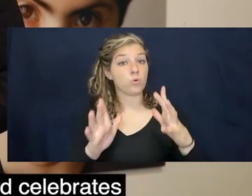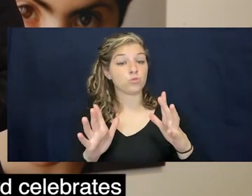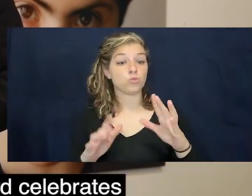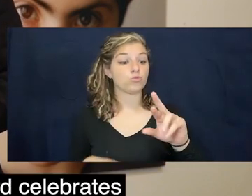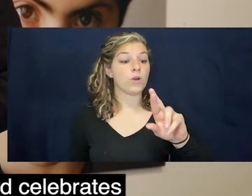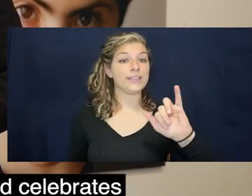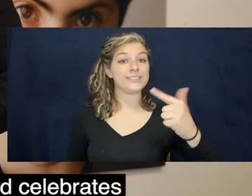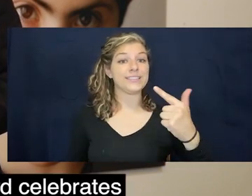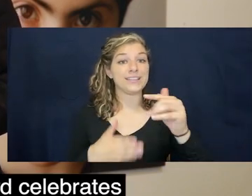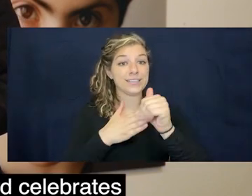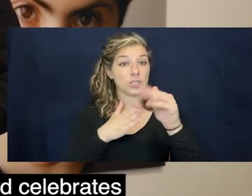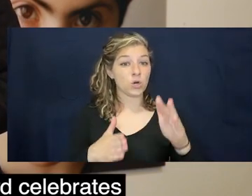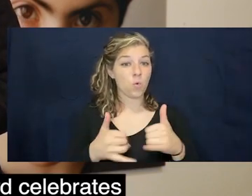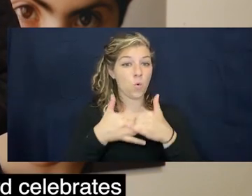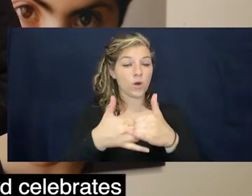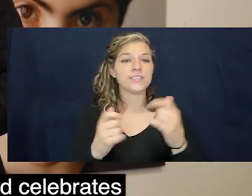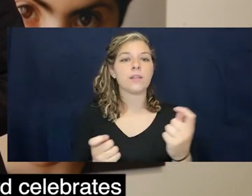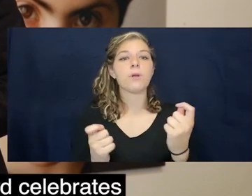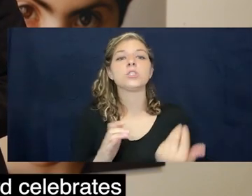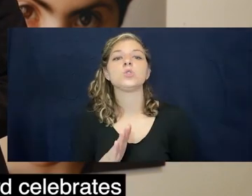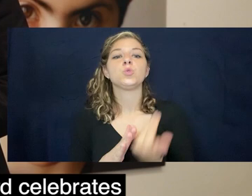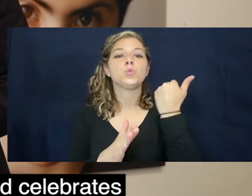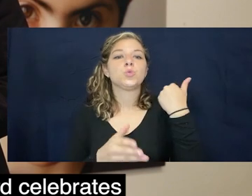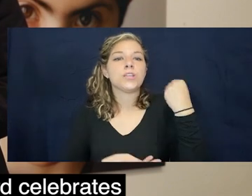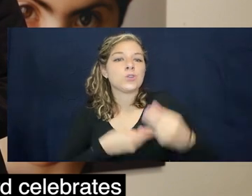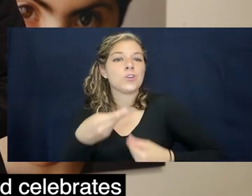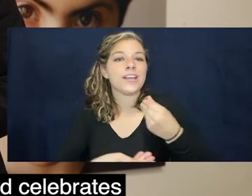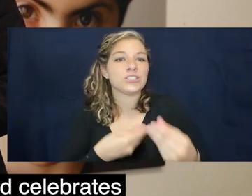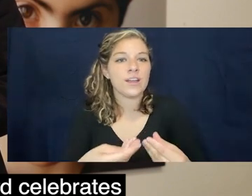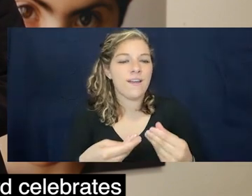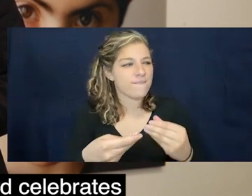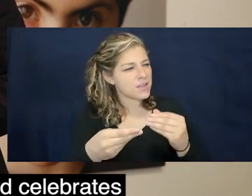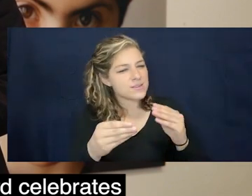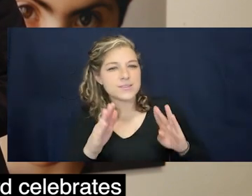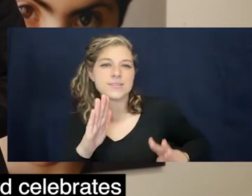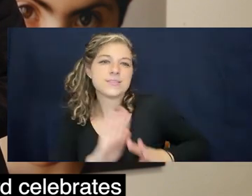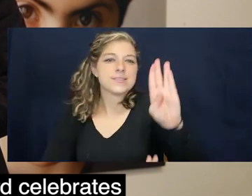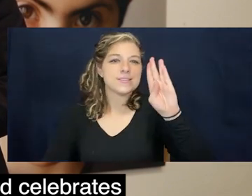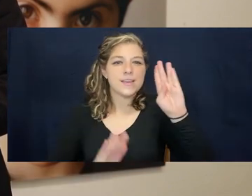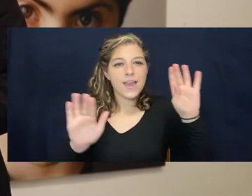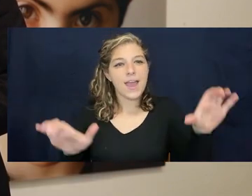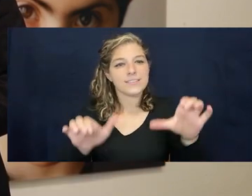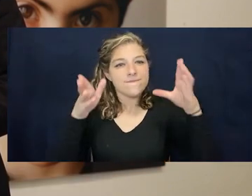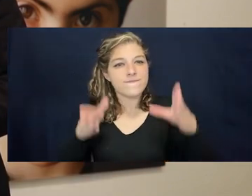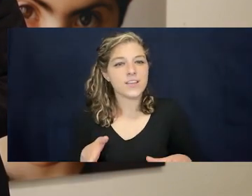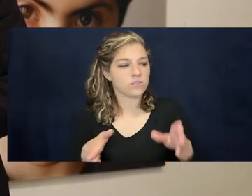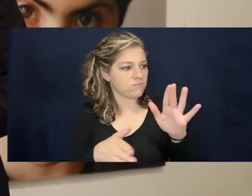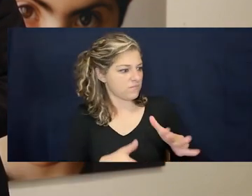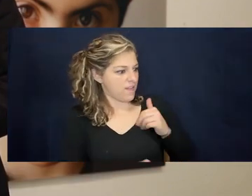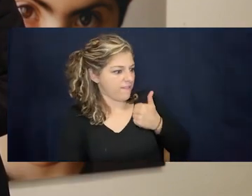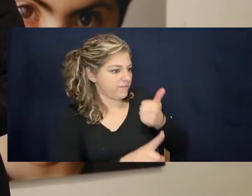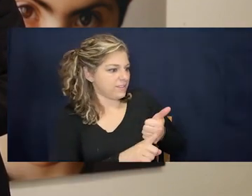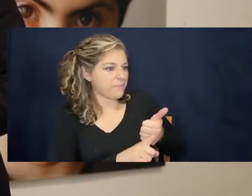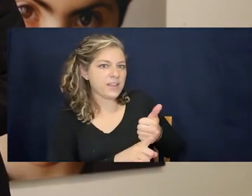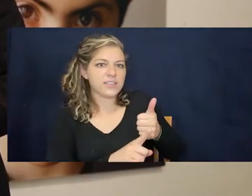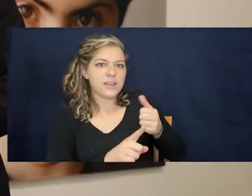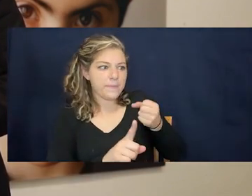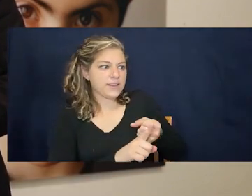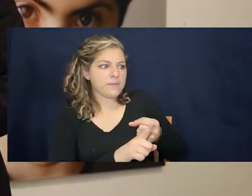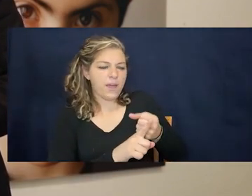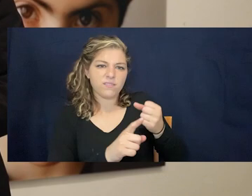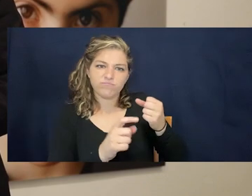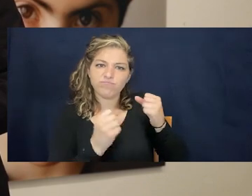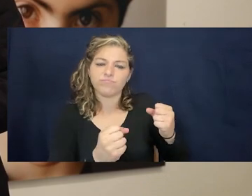Positive Exposure Rising Leader Award celebrates a new generation of emblazoned activists whose lives have been impacted by such